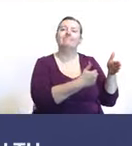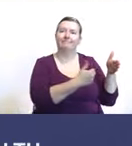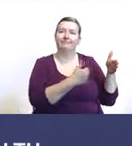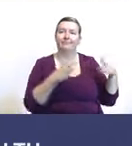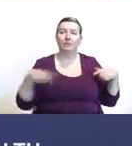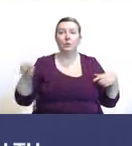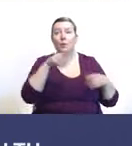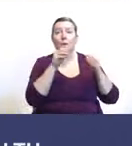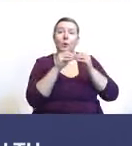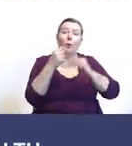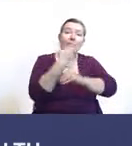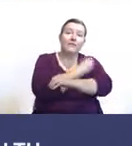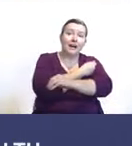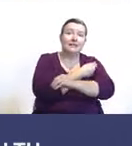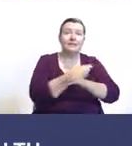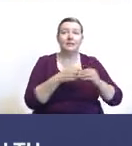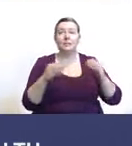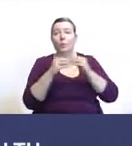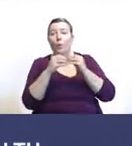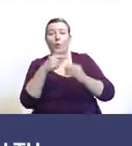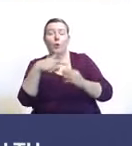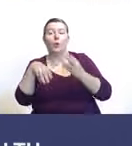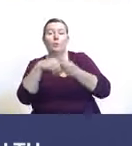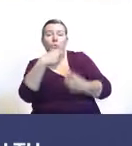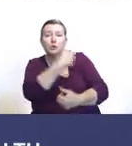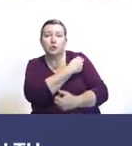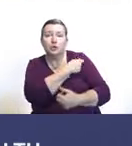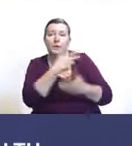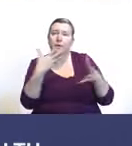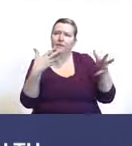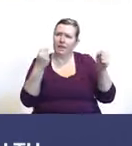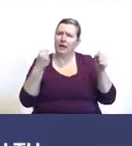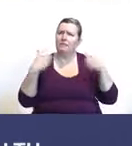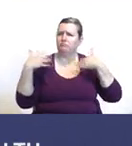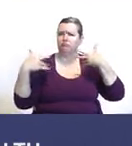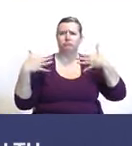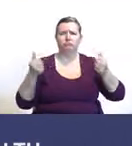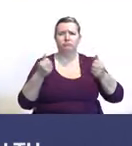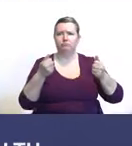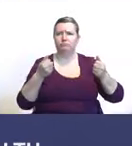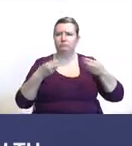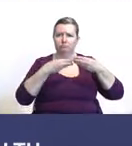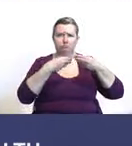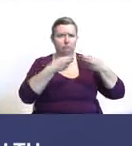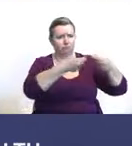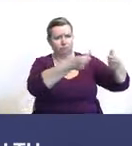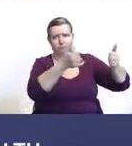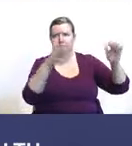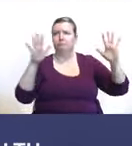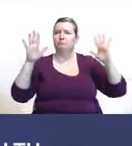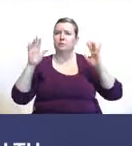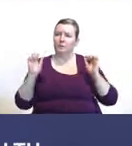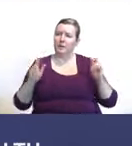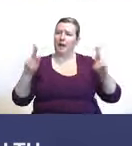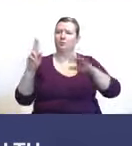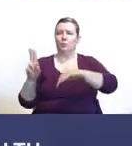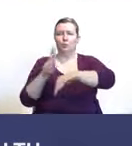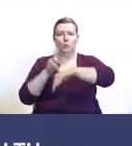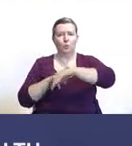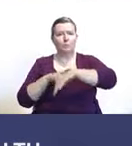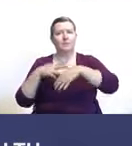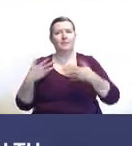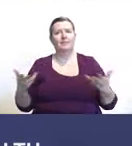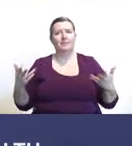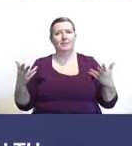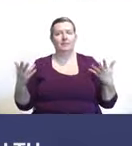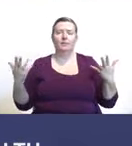the more folks that get boosted, the faster we're going to get this thing on the run. The normal, back to normal that we all want